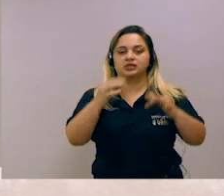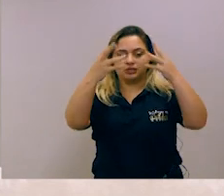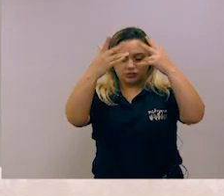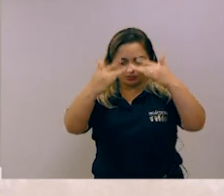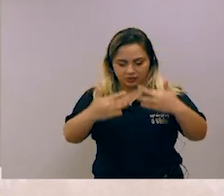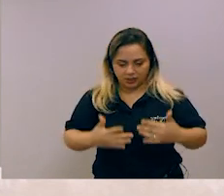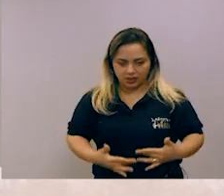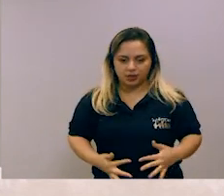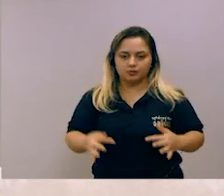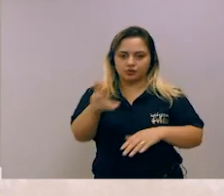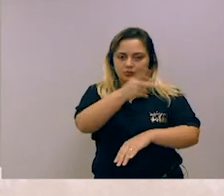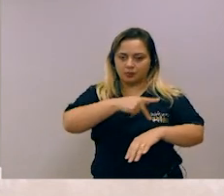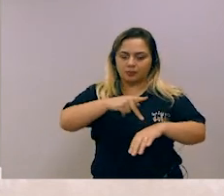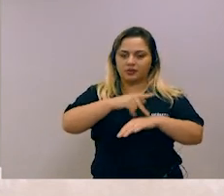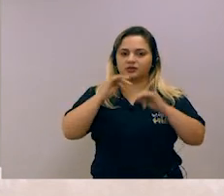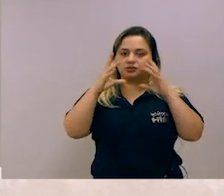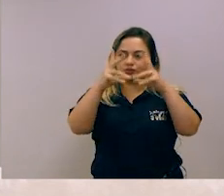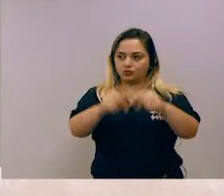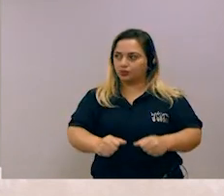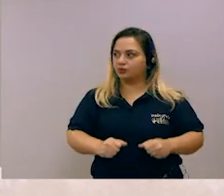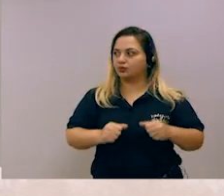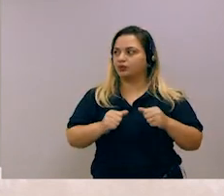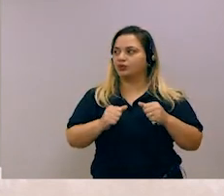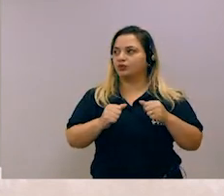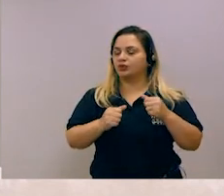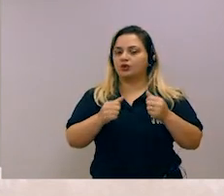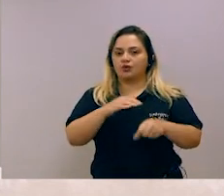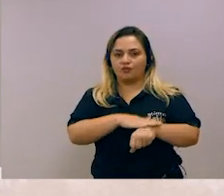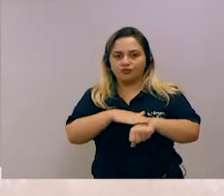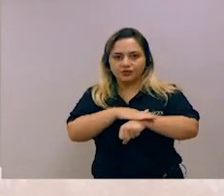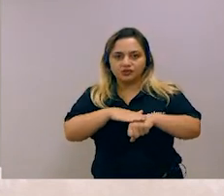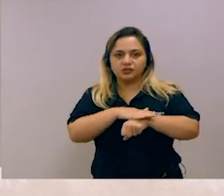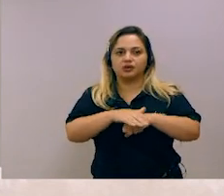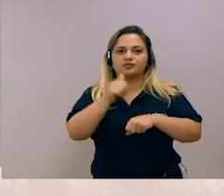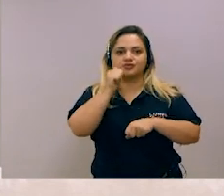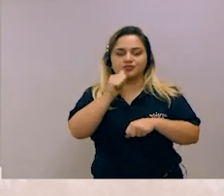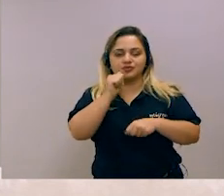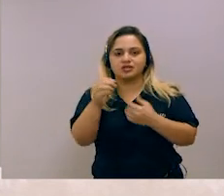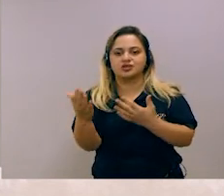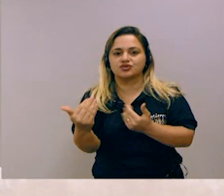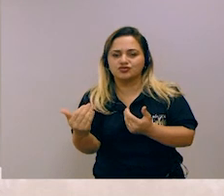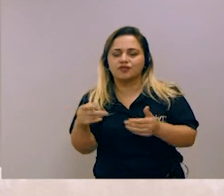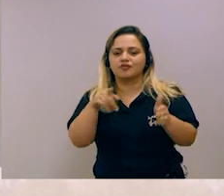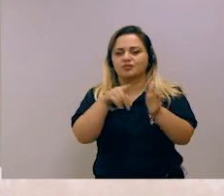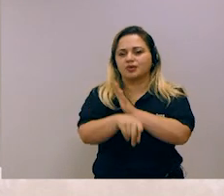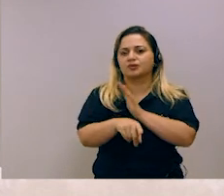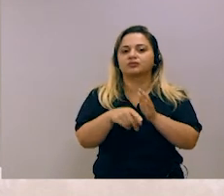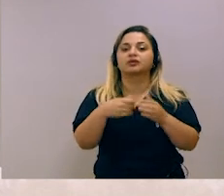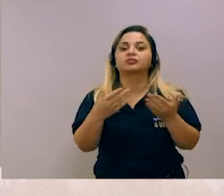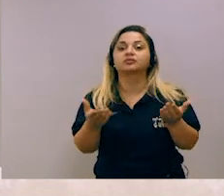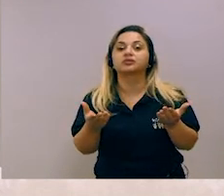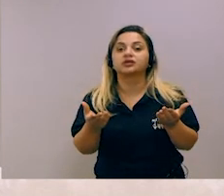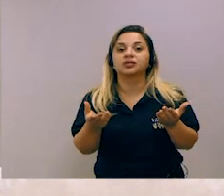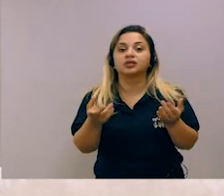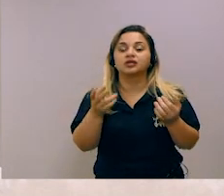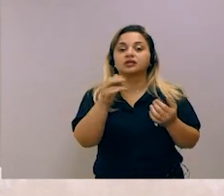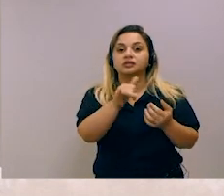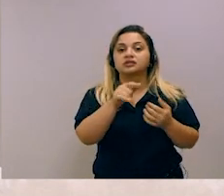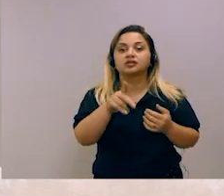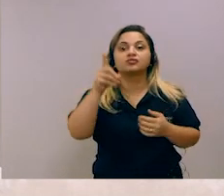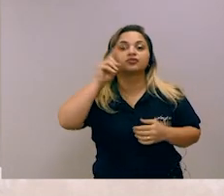who learned scientific major, and we asked them to tell about their daily life at work.